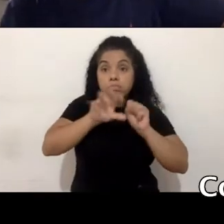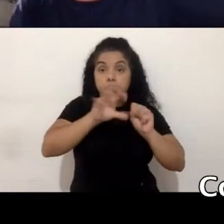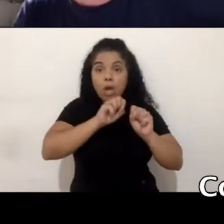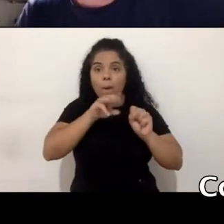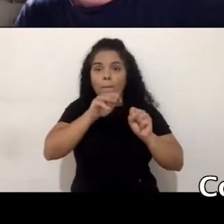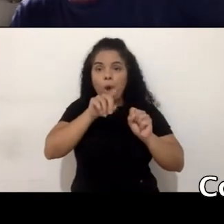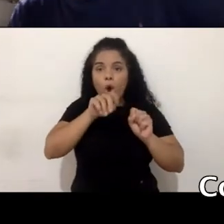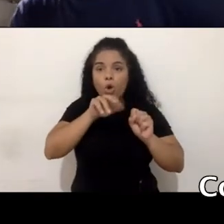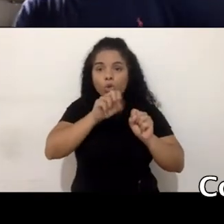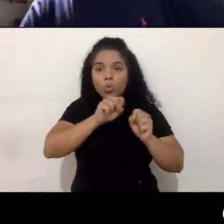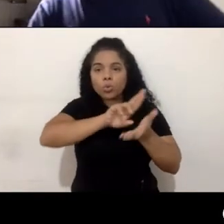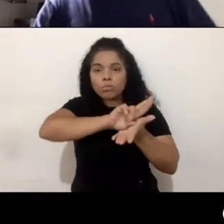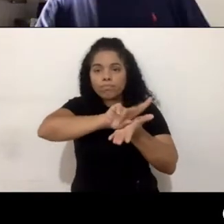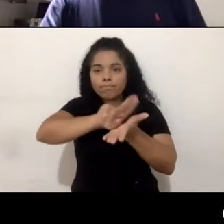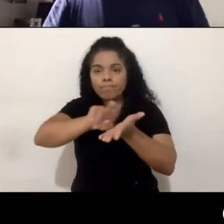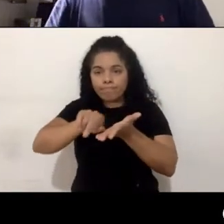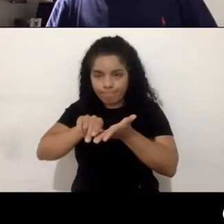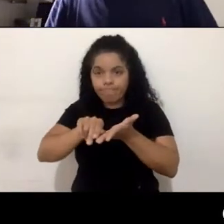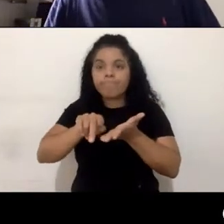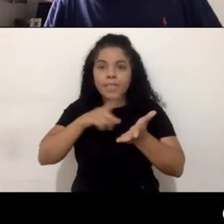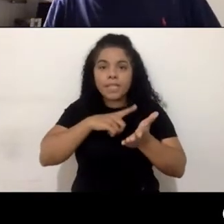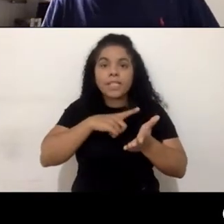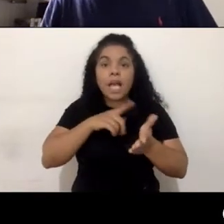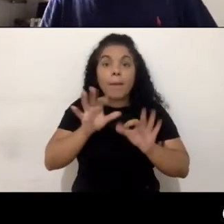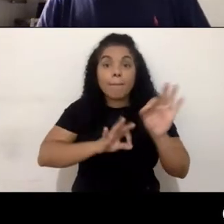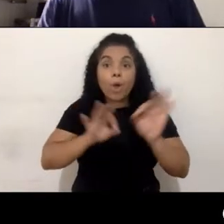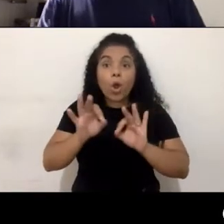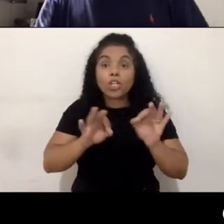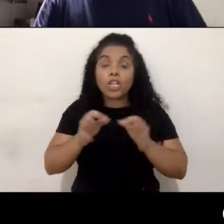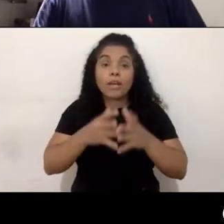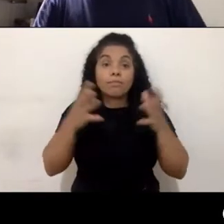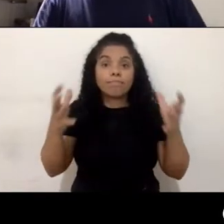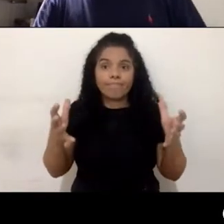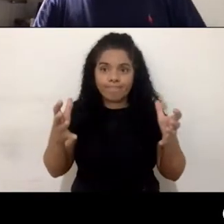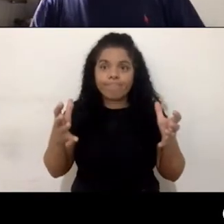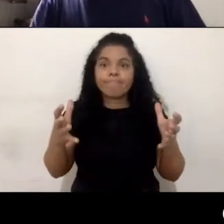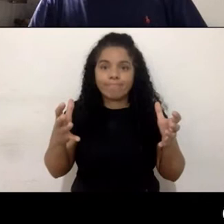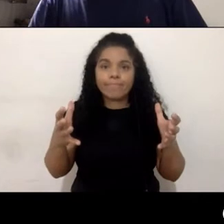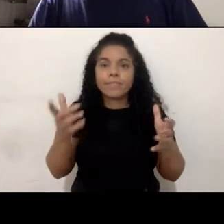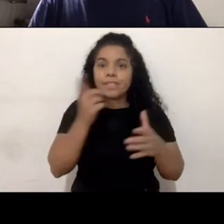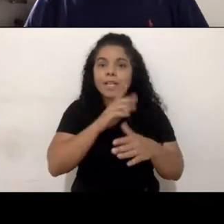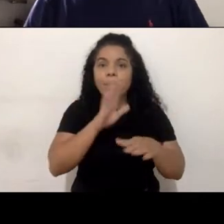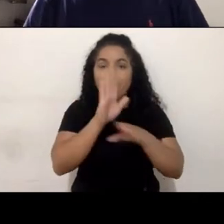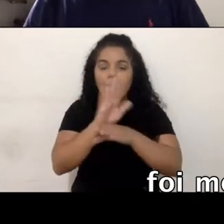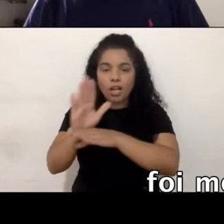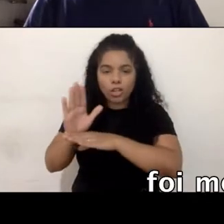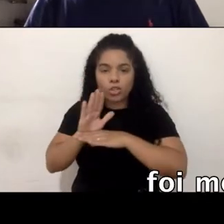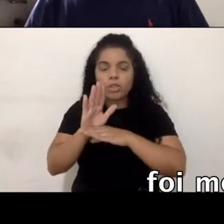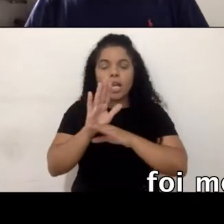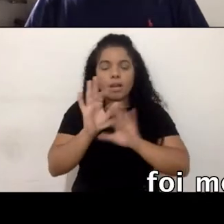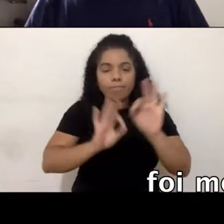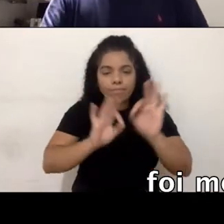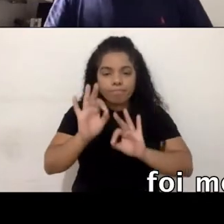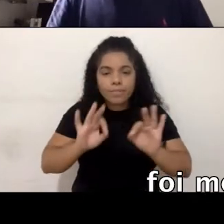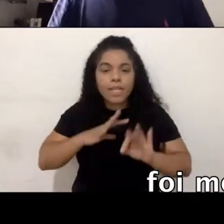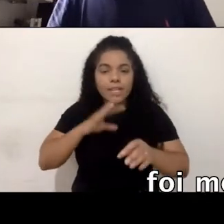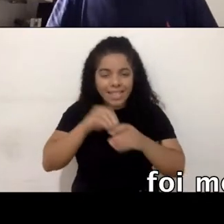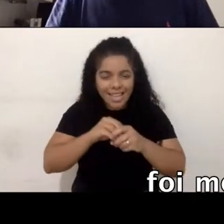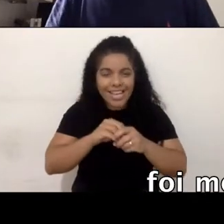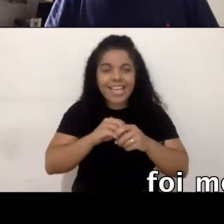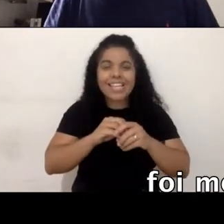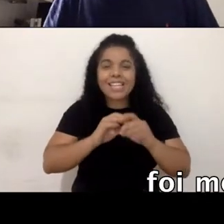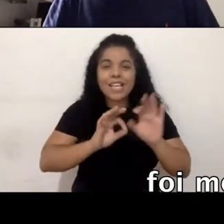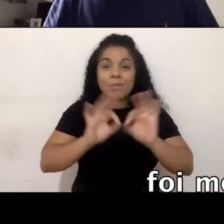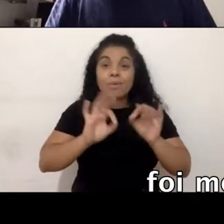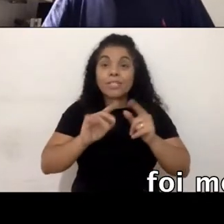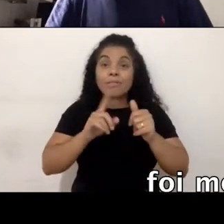the healthcare organization, one of the first things that the client had tried to do was to modularize their Terraform